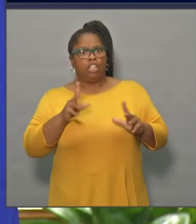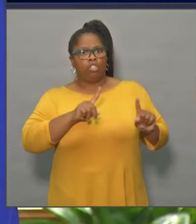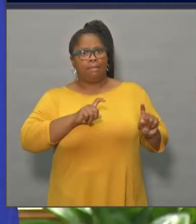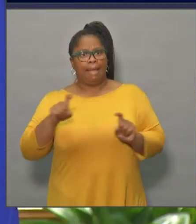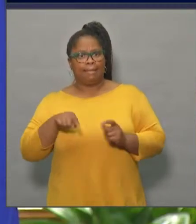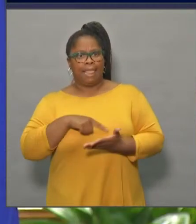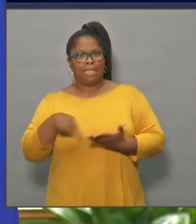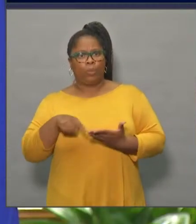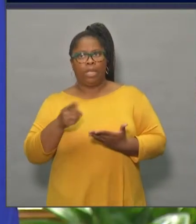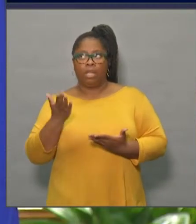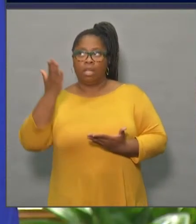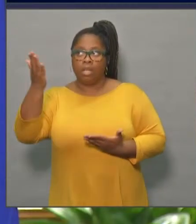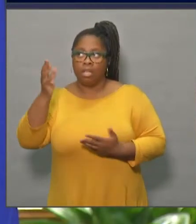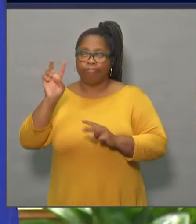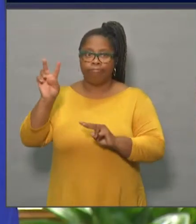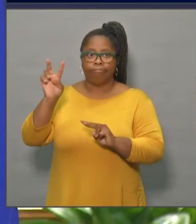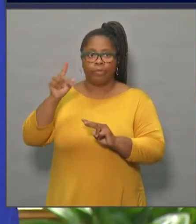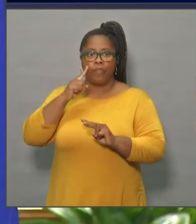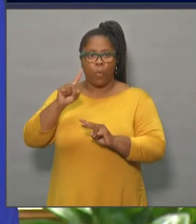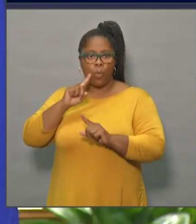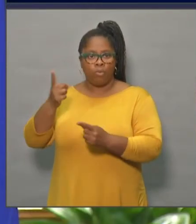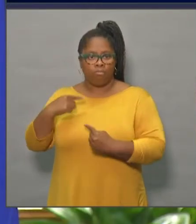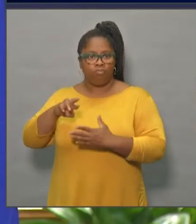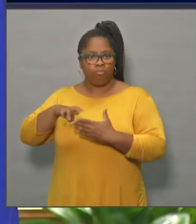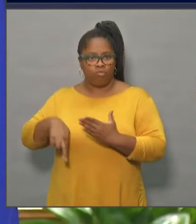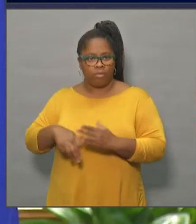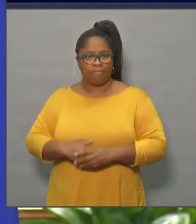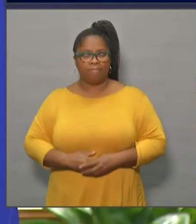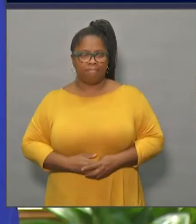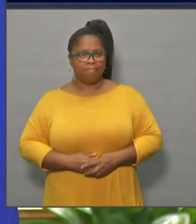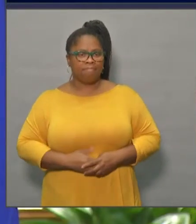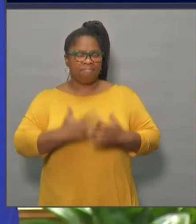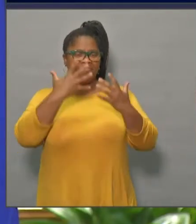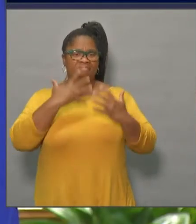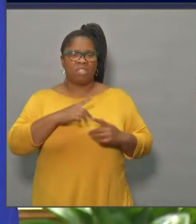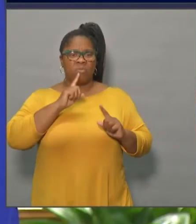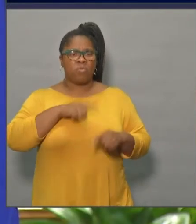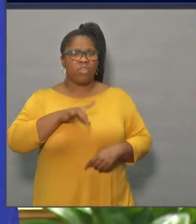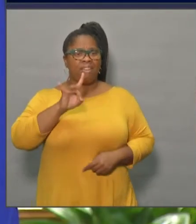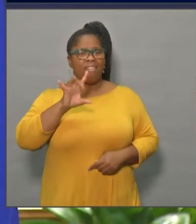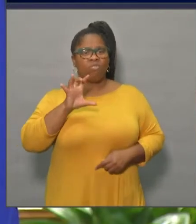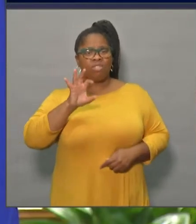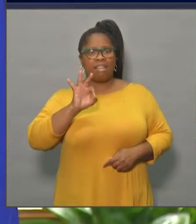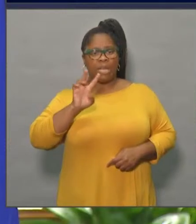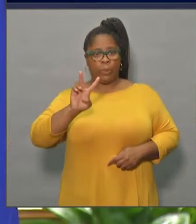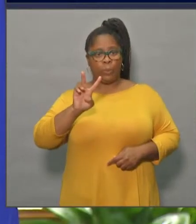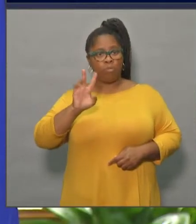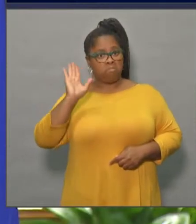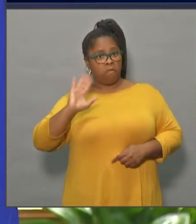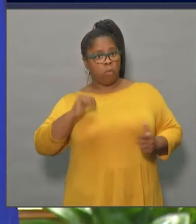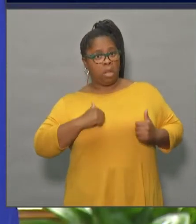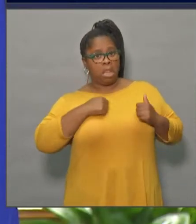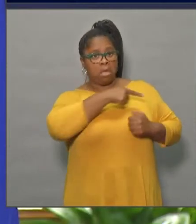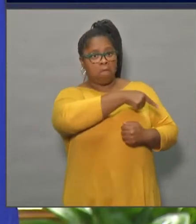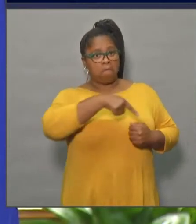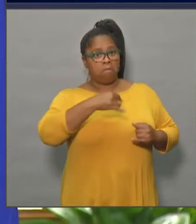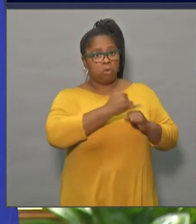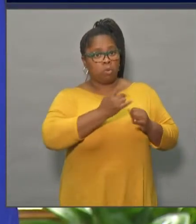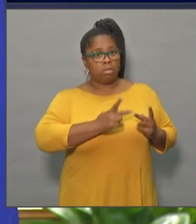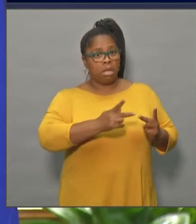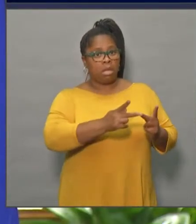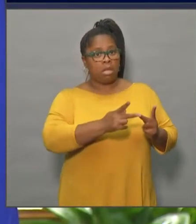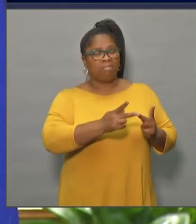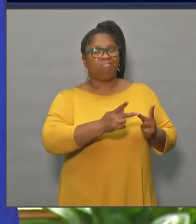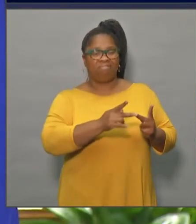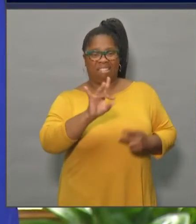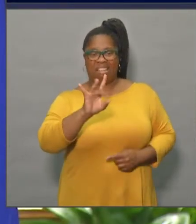week. I am sad to report that 892 people who were living in institutional settings have in